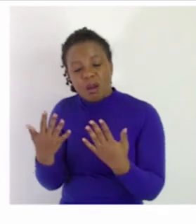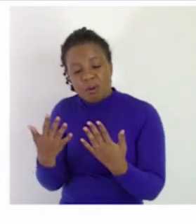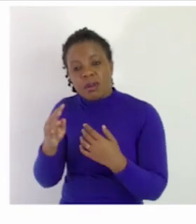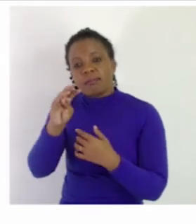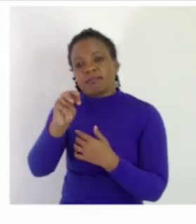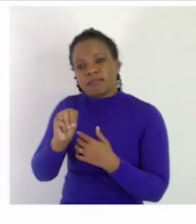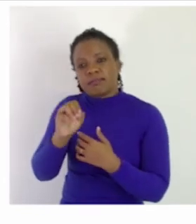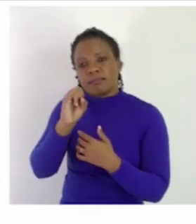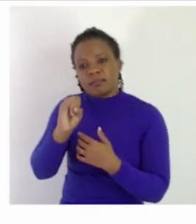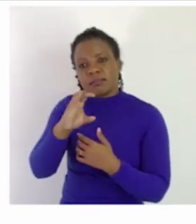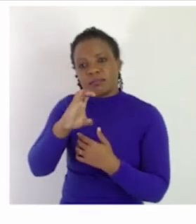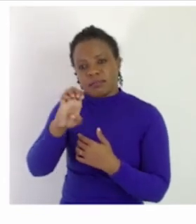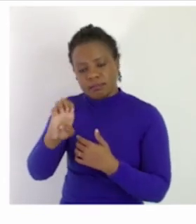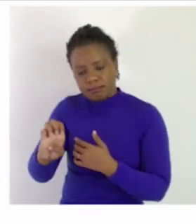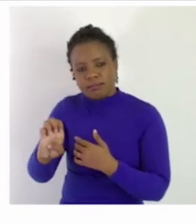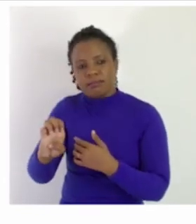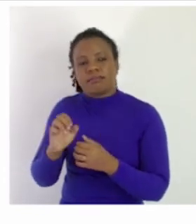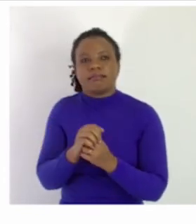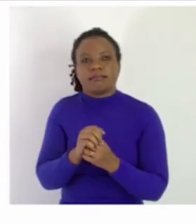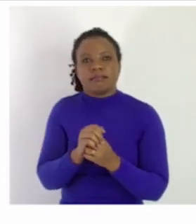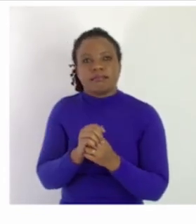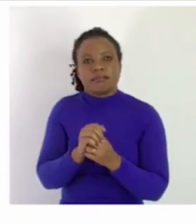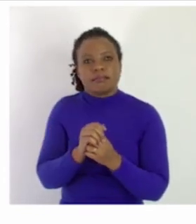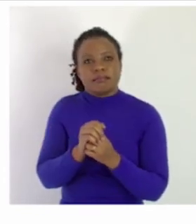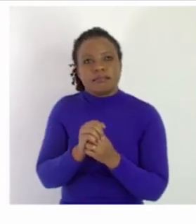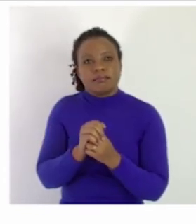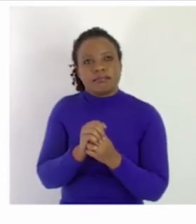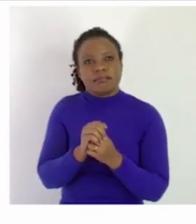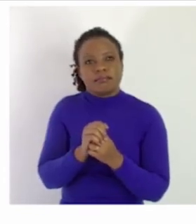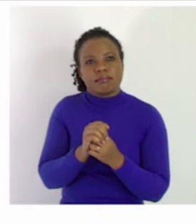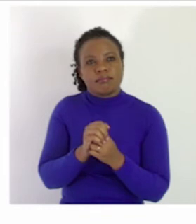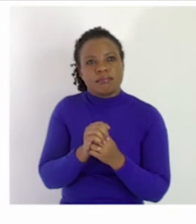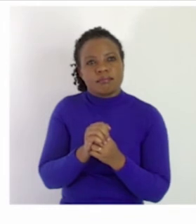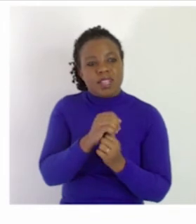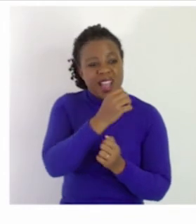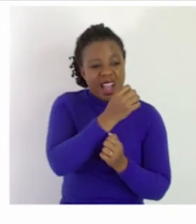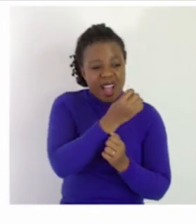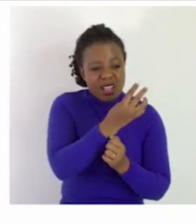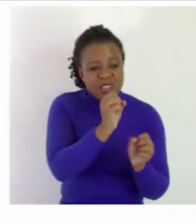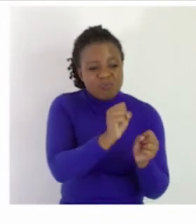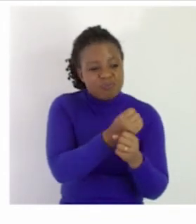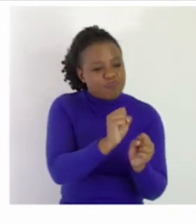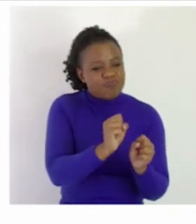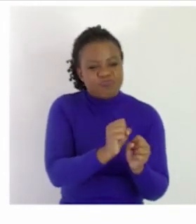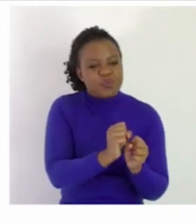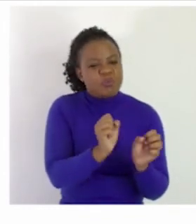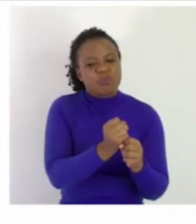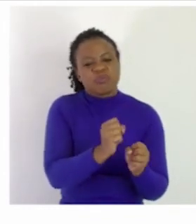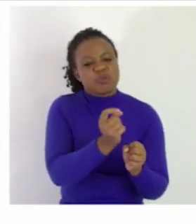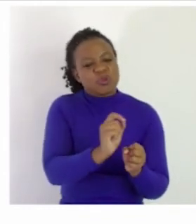mice is M-I-C-E. Right, but as for the uncountable nouns, they don't have